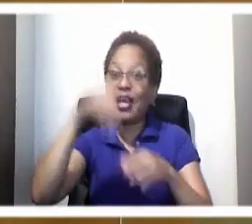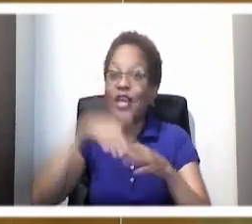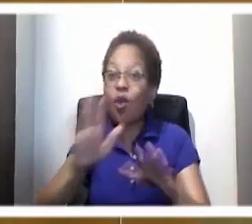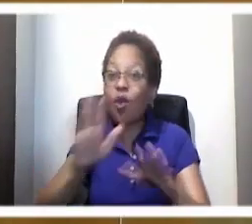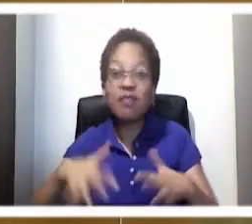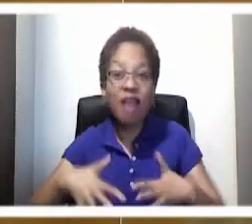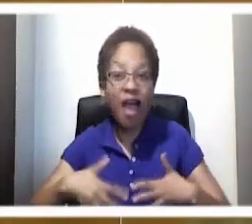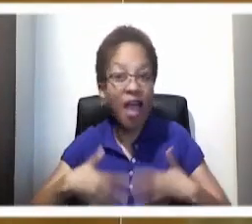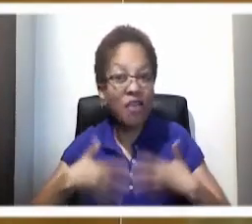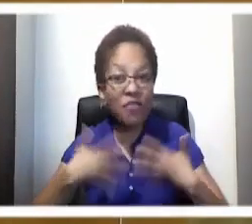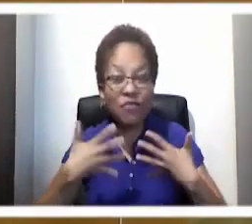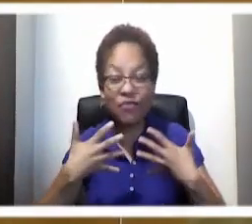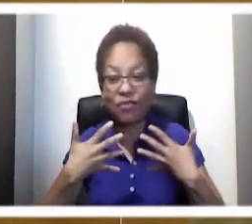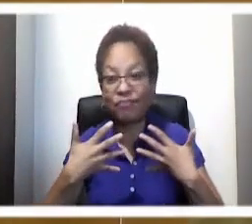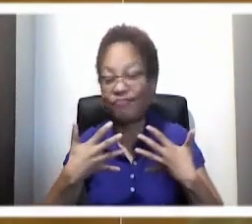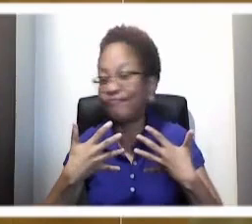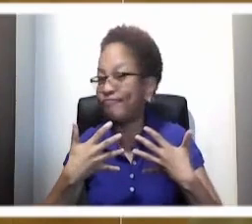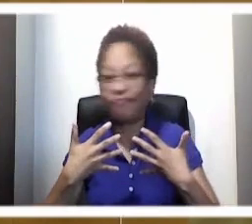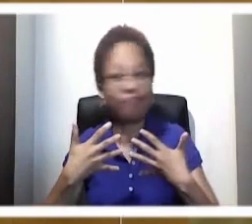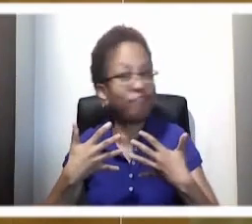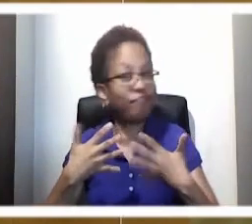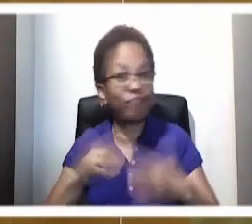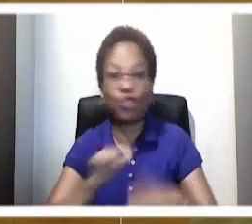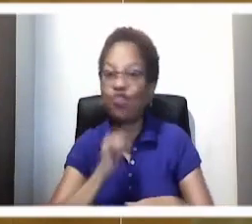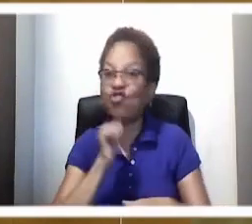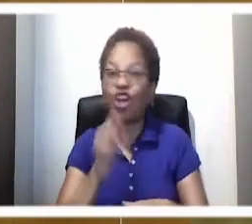is no certainty.